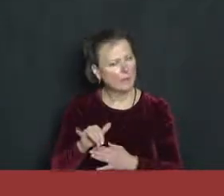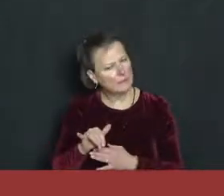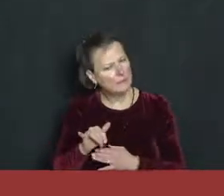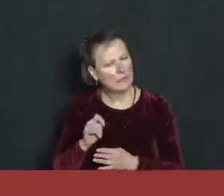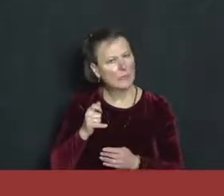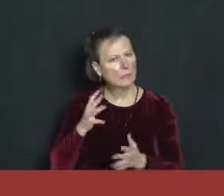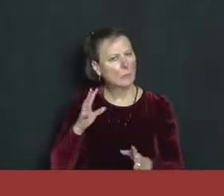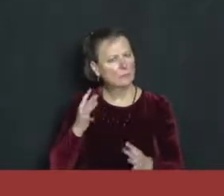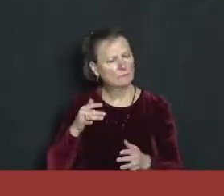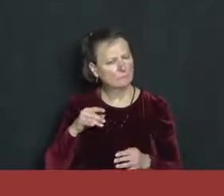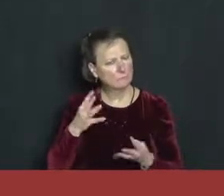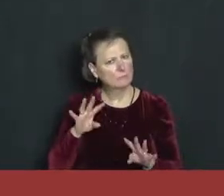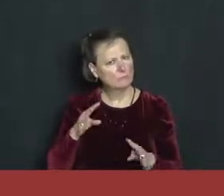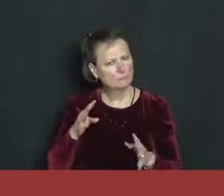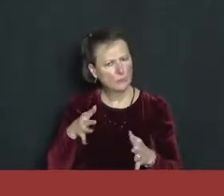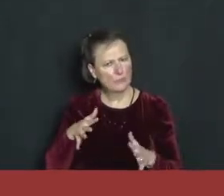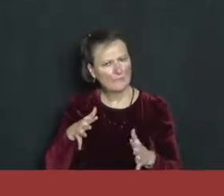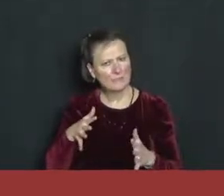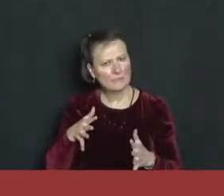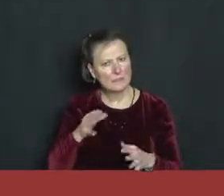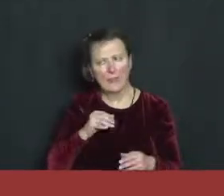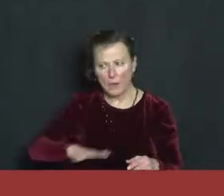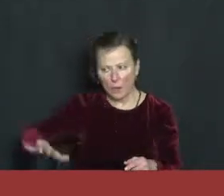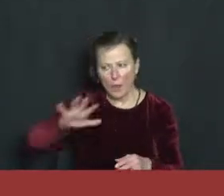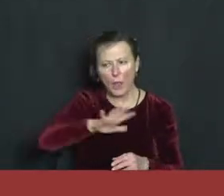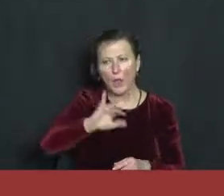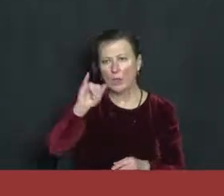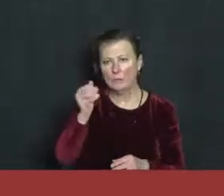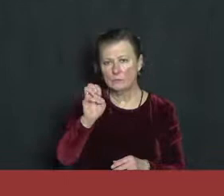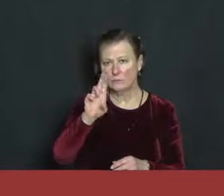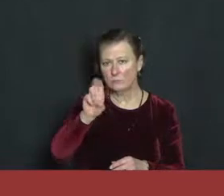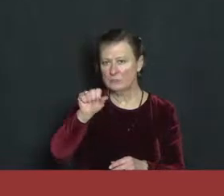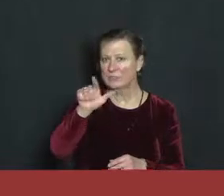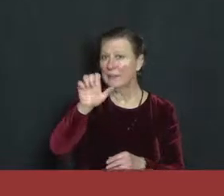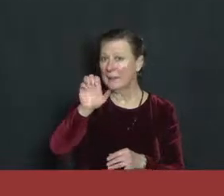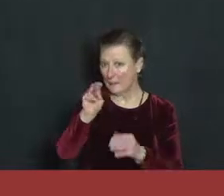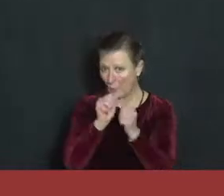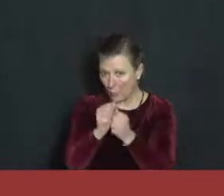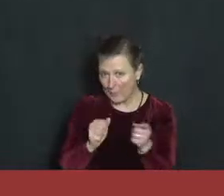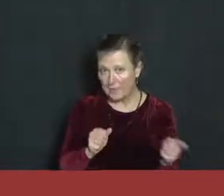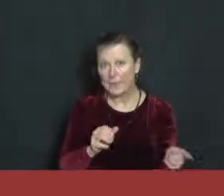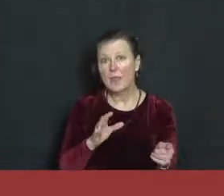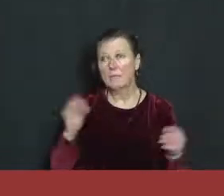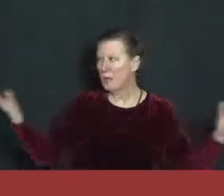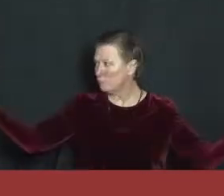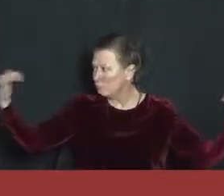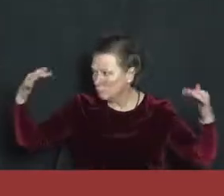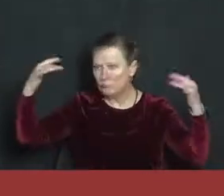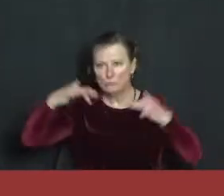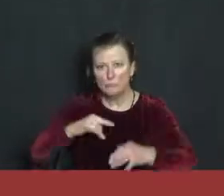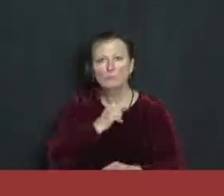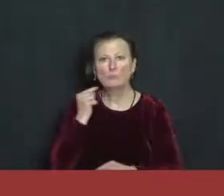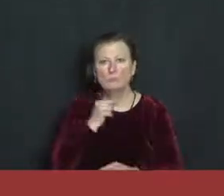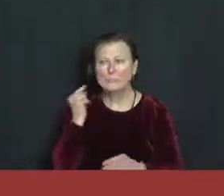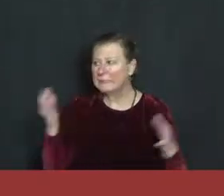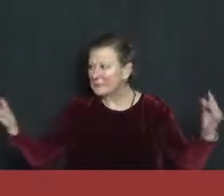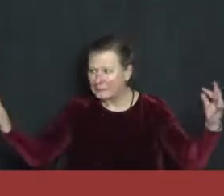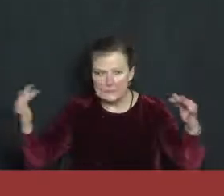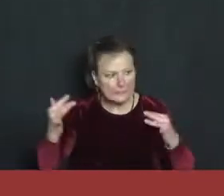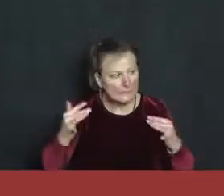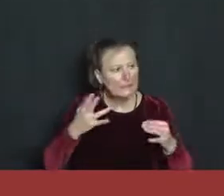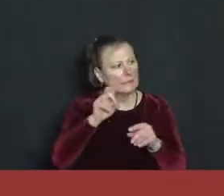troubled, and all Jerusalem with him. And assembling all the chief priests and scribes of the people,